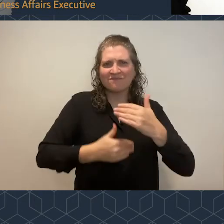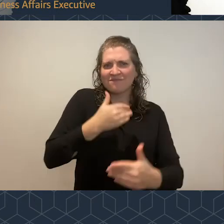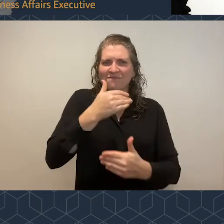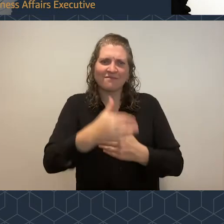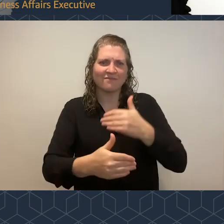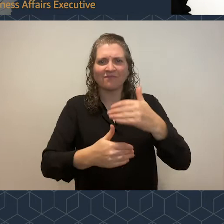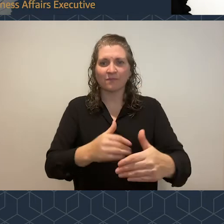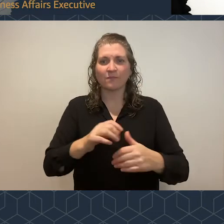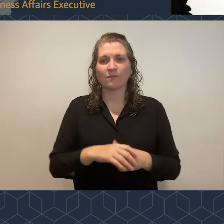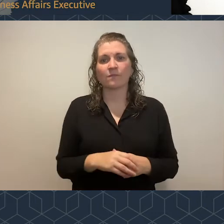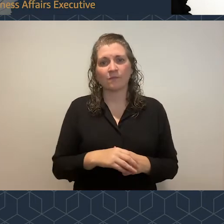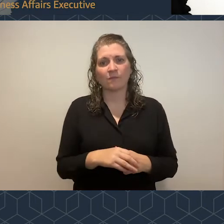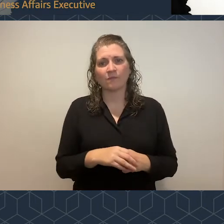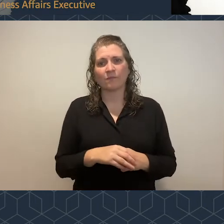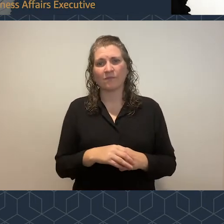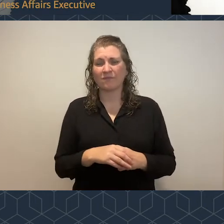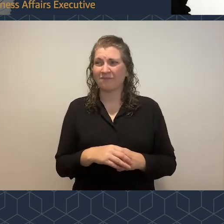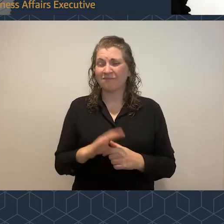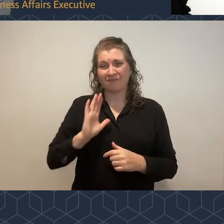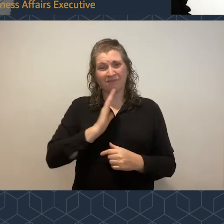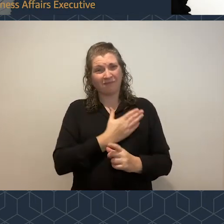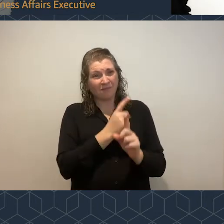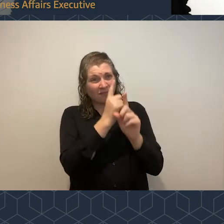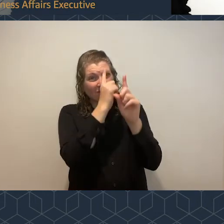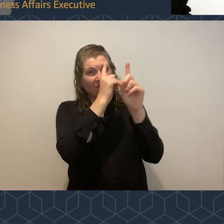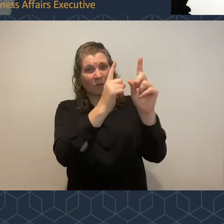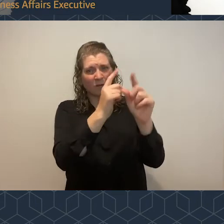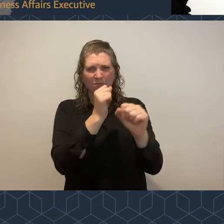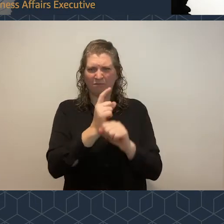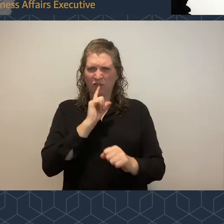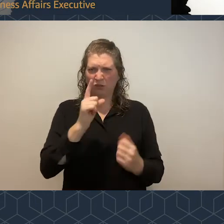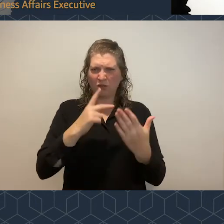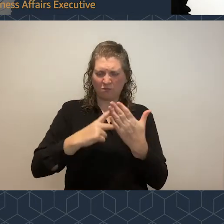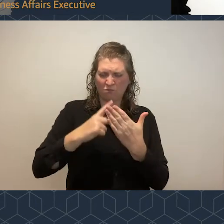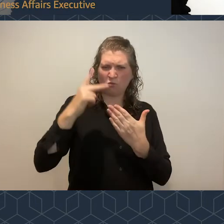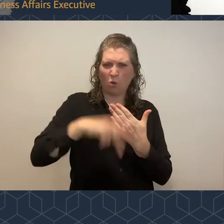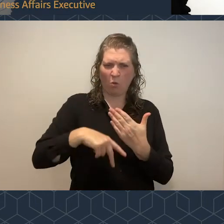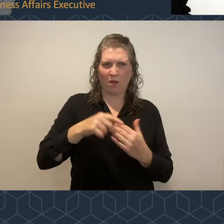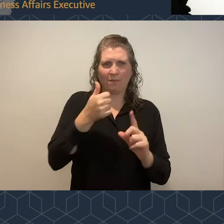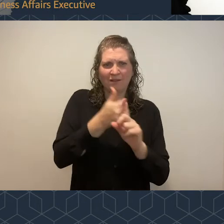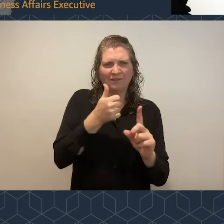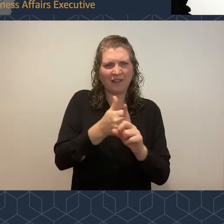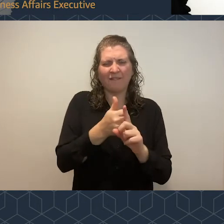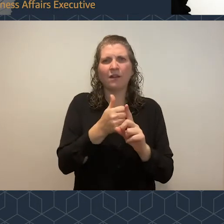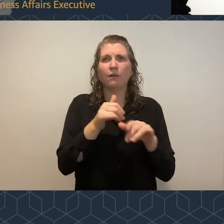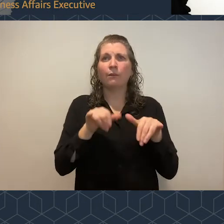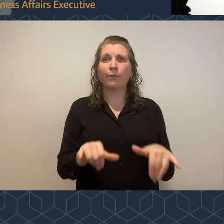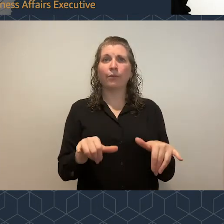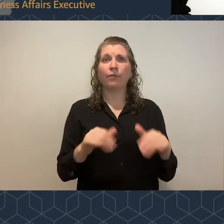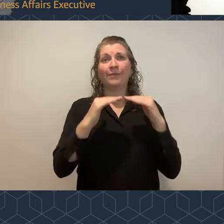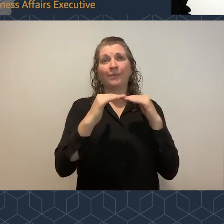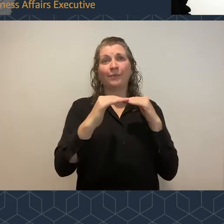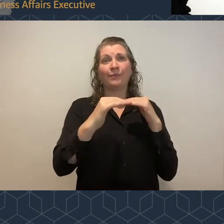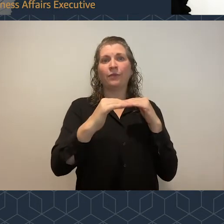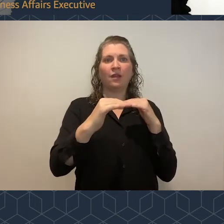had. The bar raiser program actually, generally the bar raiser is somebody who isn't on the team that